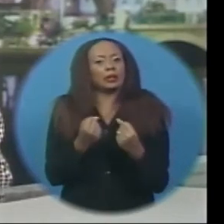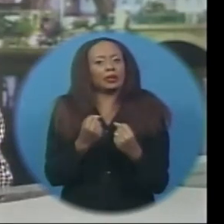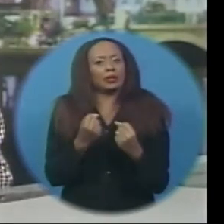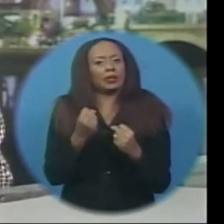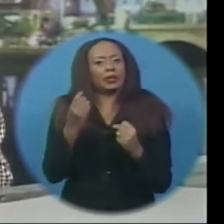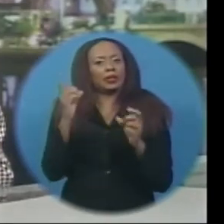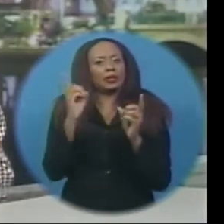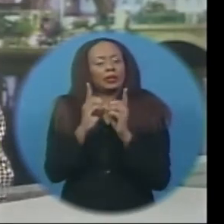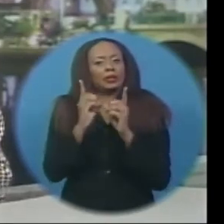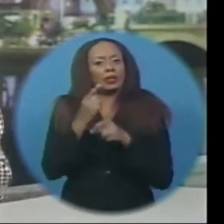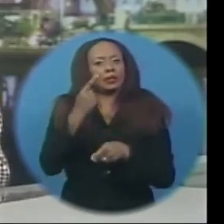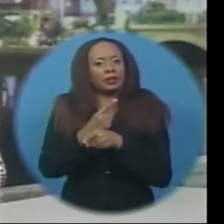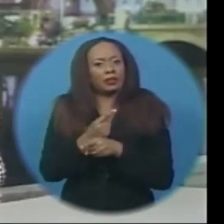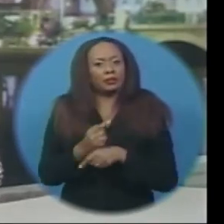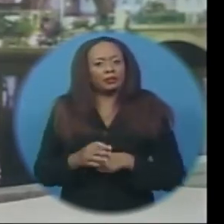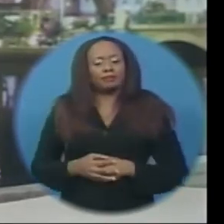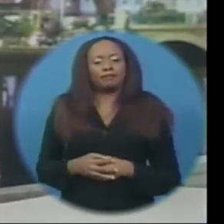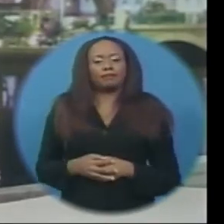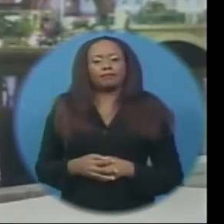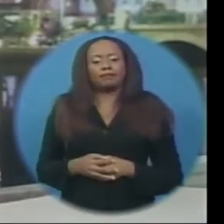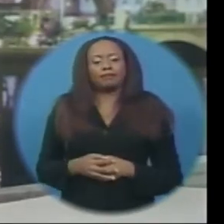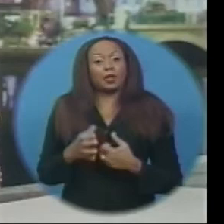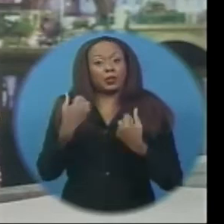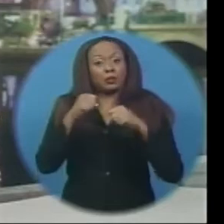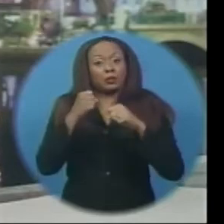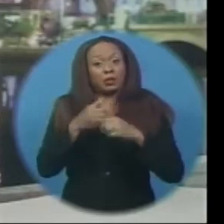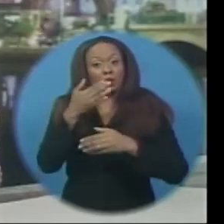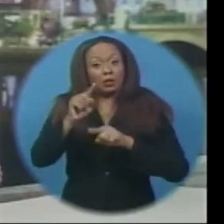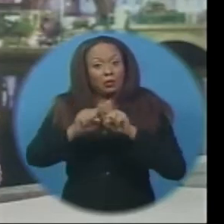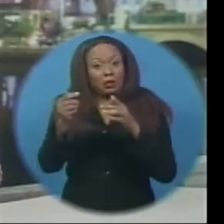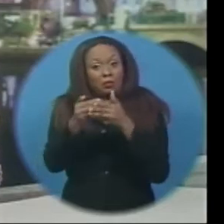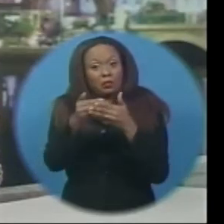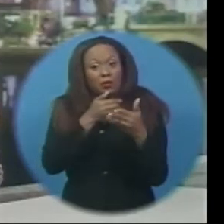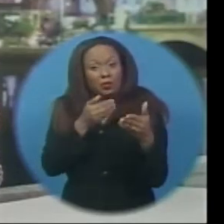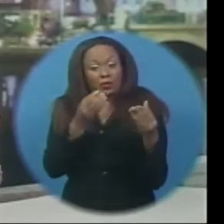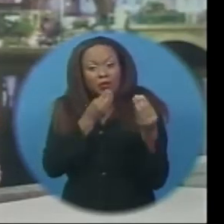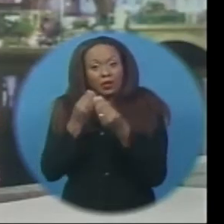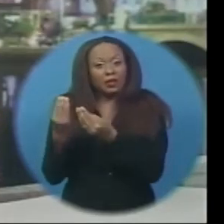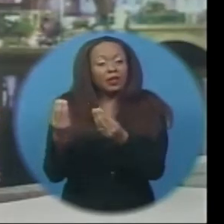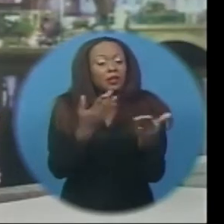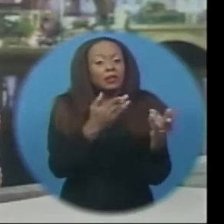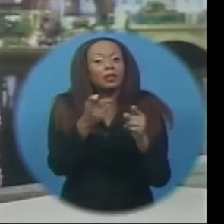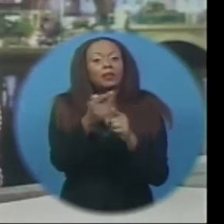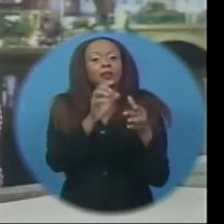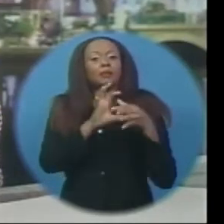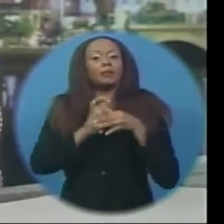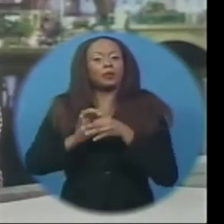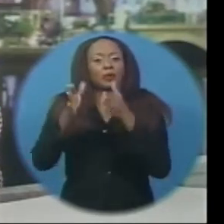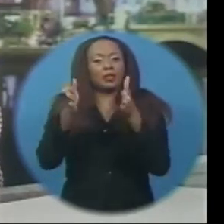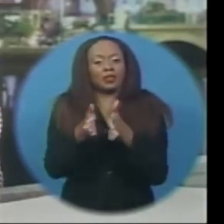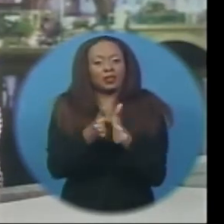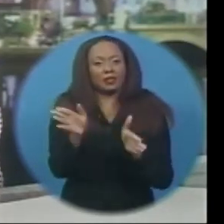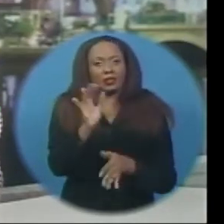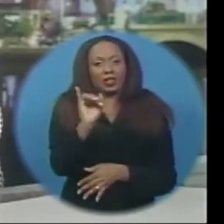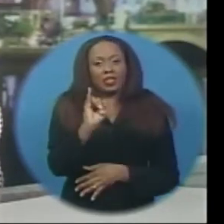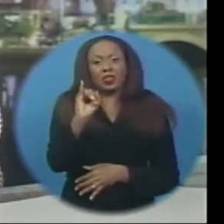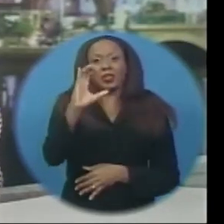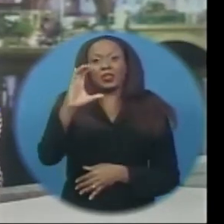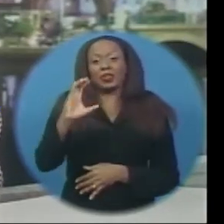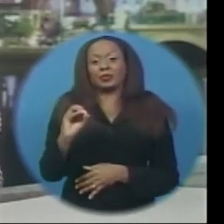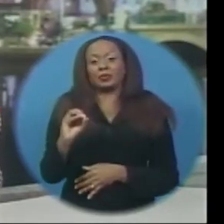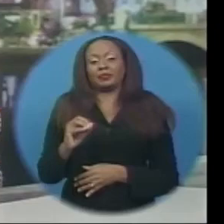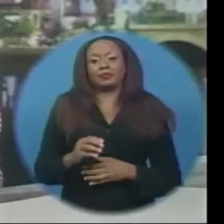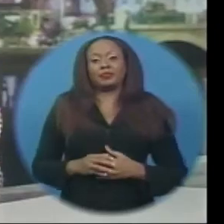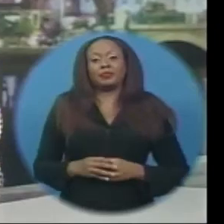contamination. Well, just ahead, we'll give you a peek into the world of sports. But before we get there, here's a tip from Cooperators